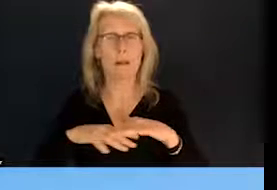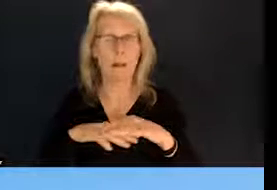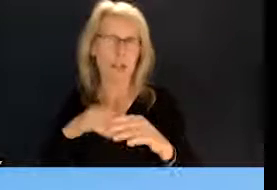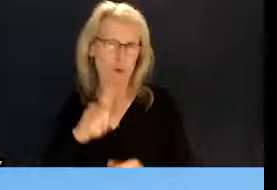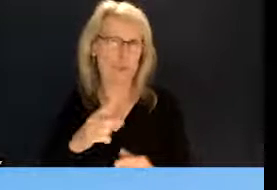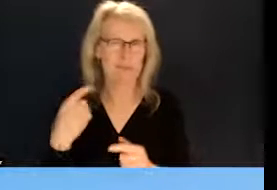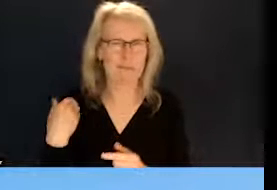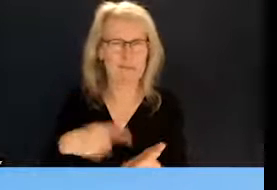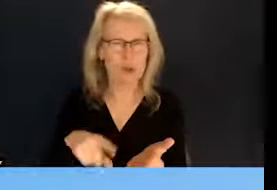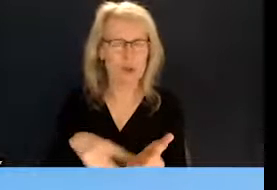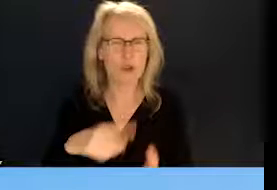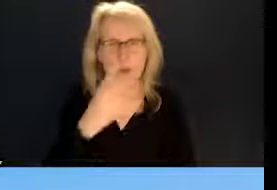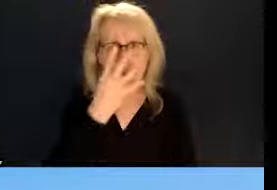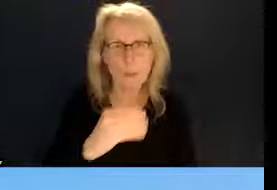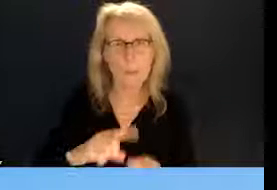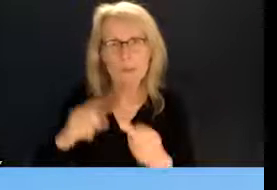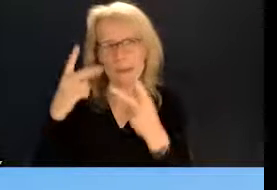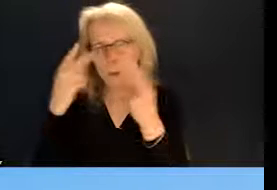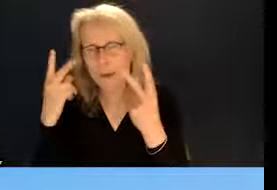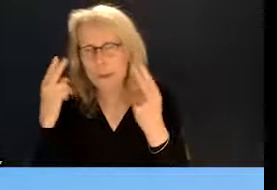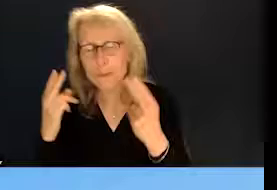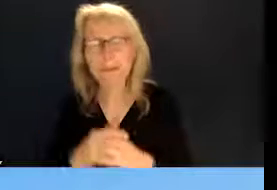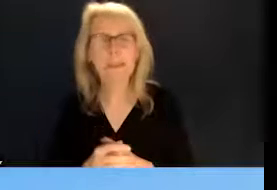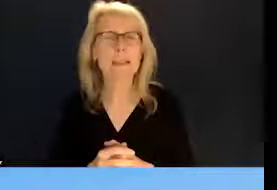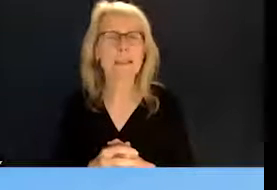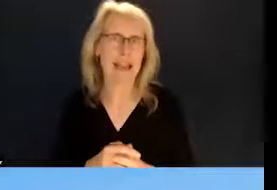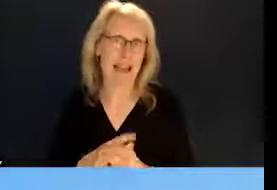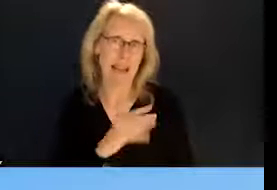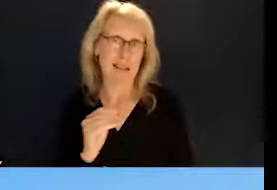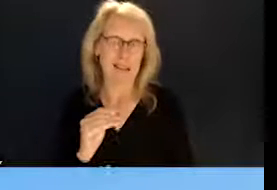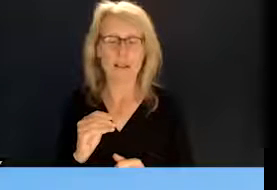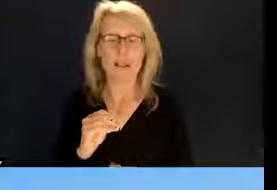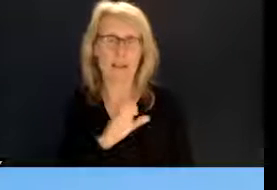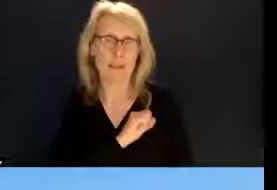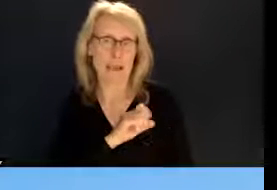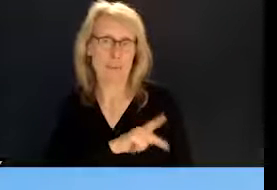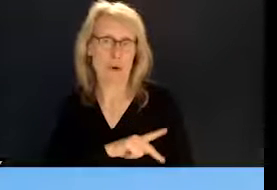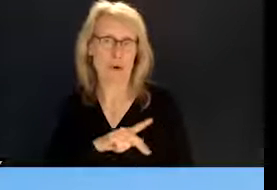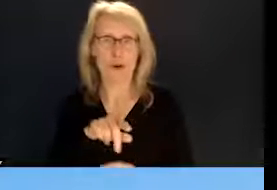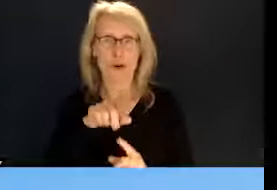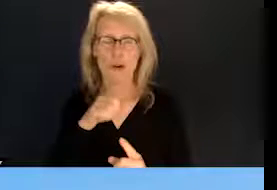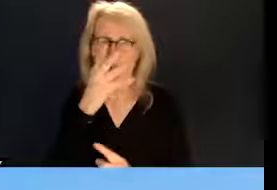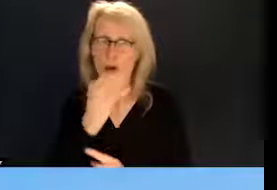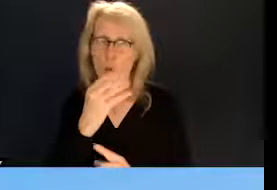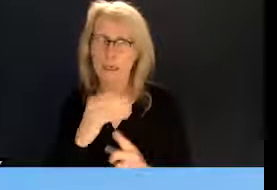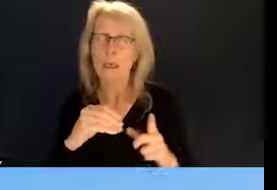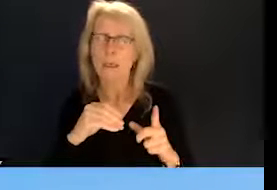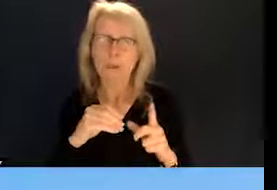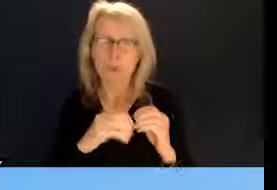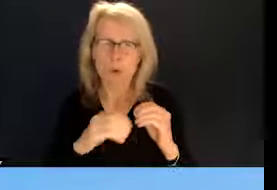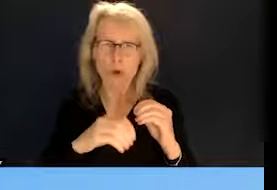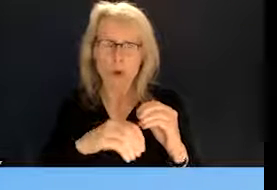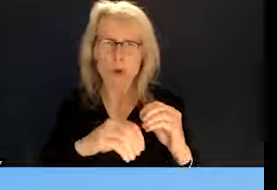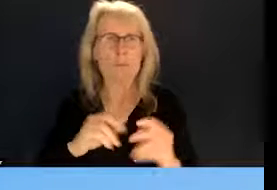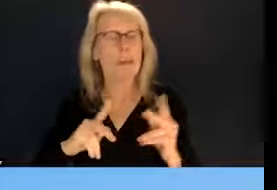and raccoons, and also our own coyote activity in Stanley Park from a few years ago, may inspire some